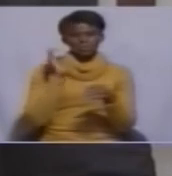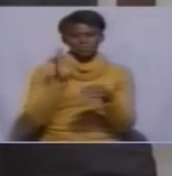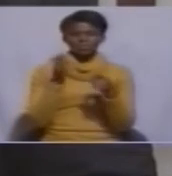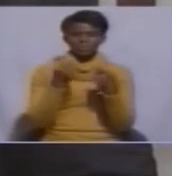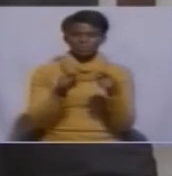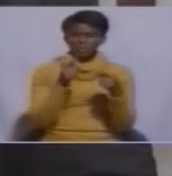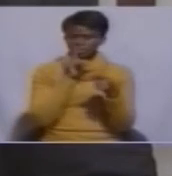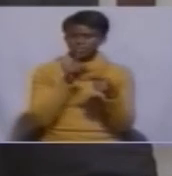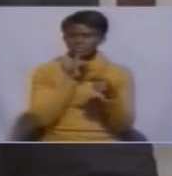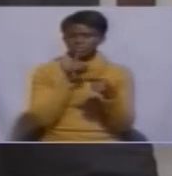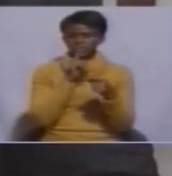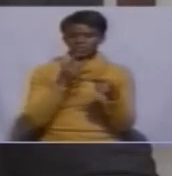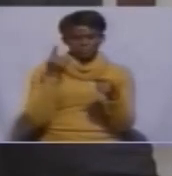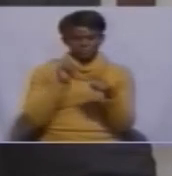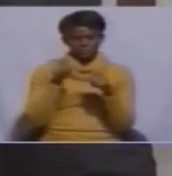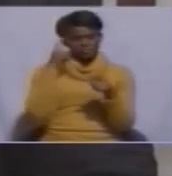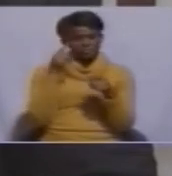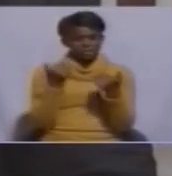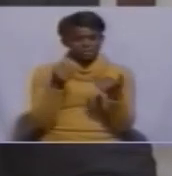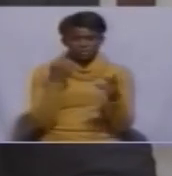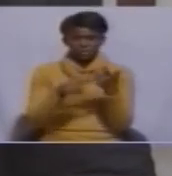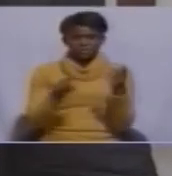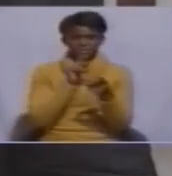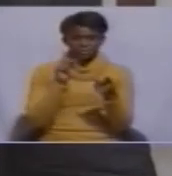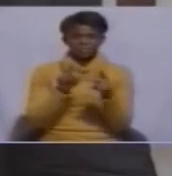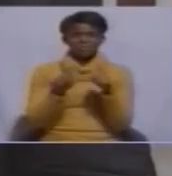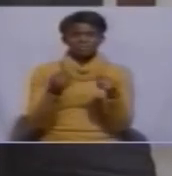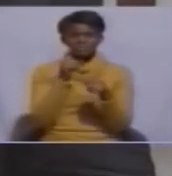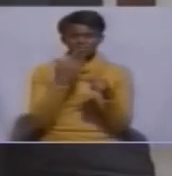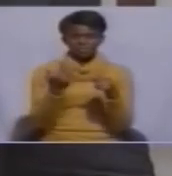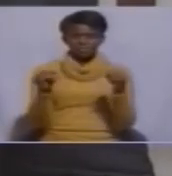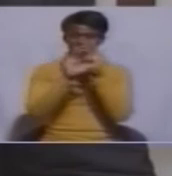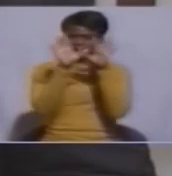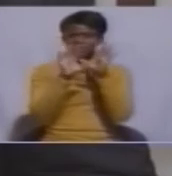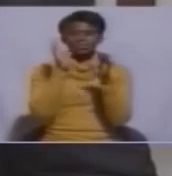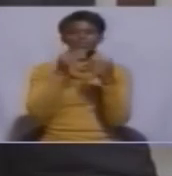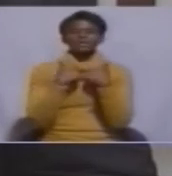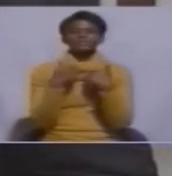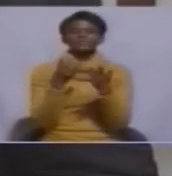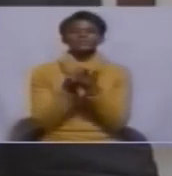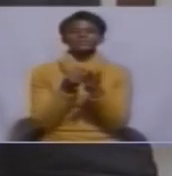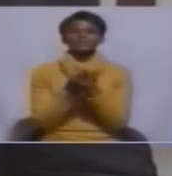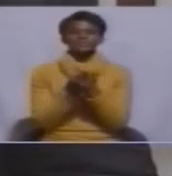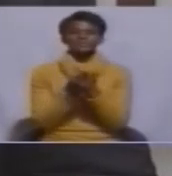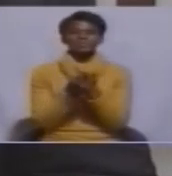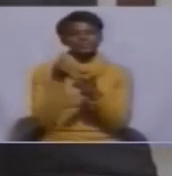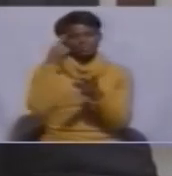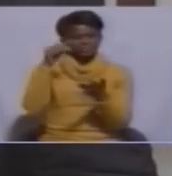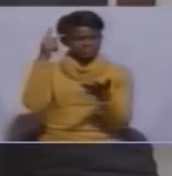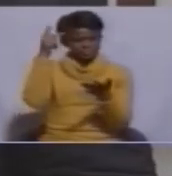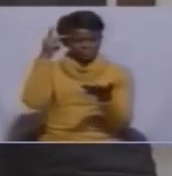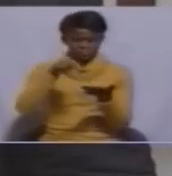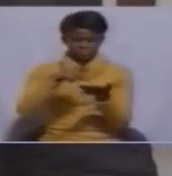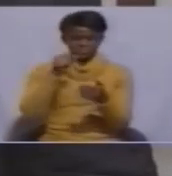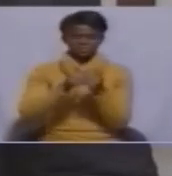for now, I can't state what exactly will be the restriction. But one thing is clear is that there will be some funding for those political parties which will